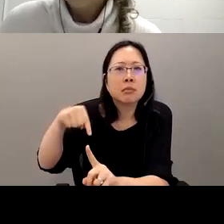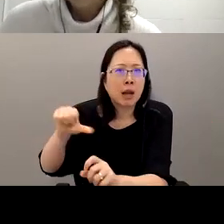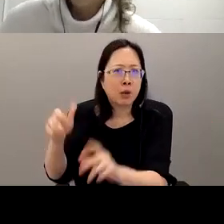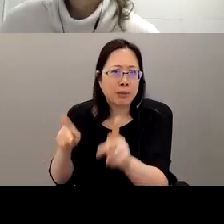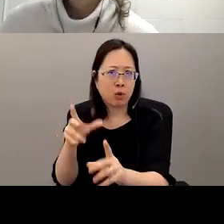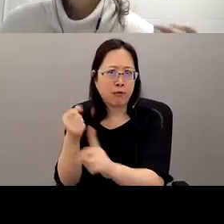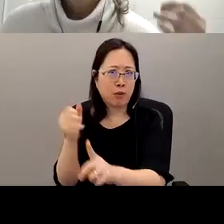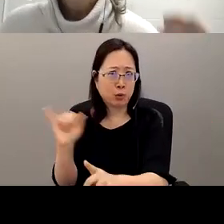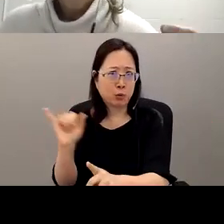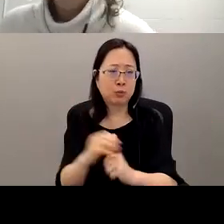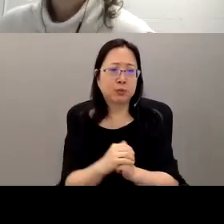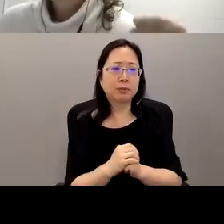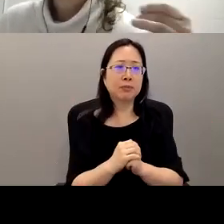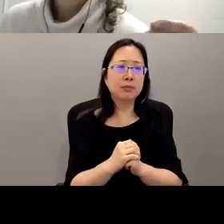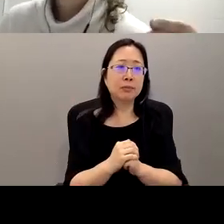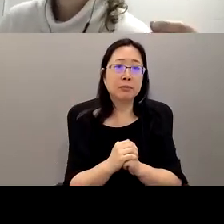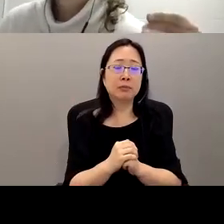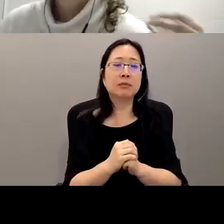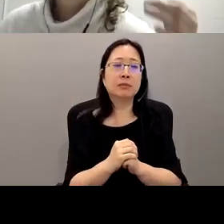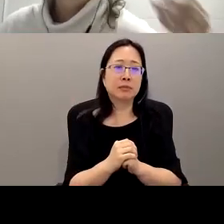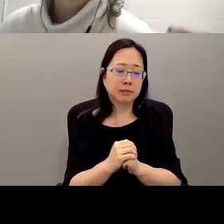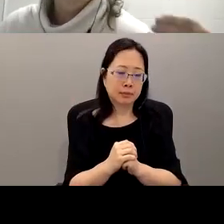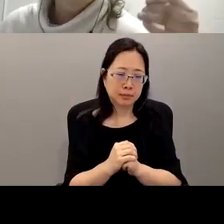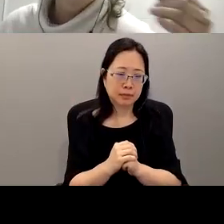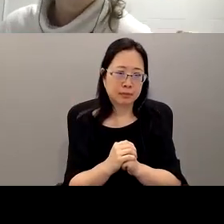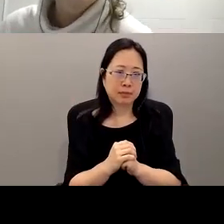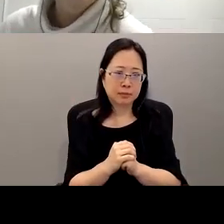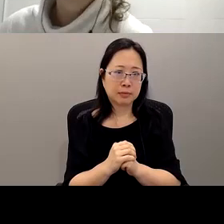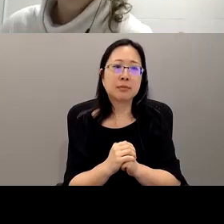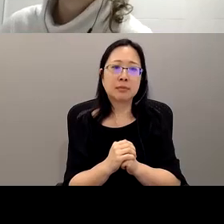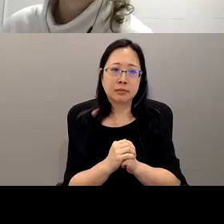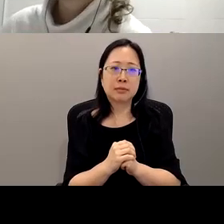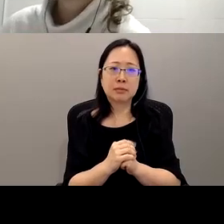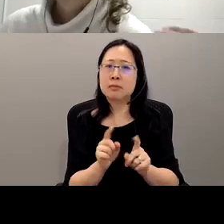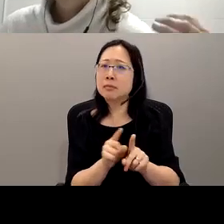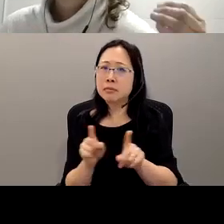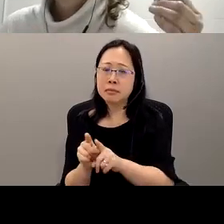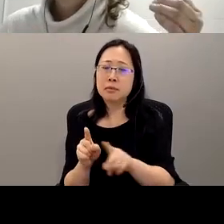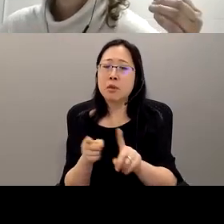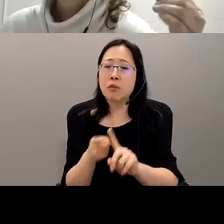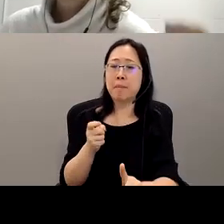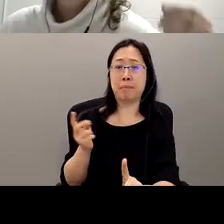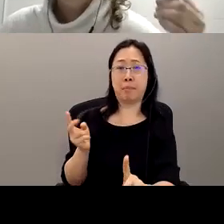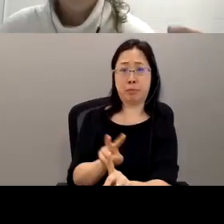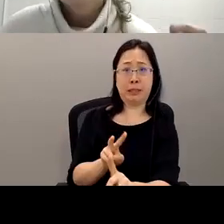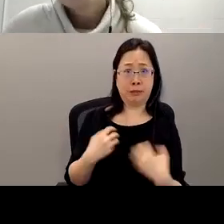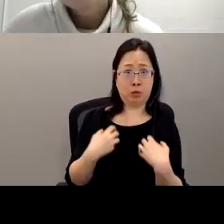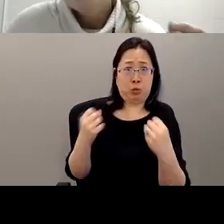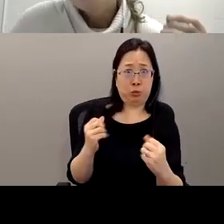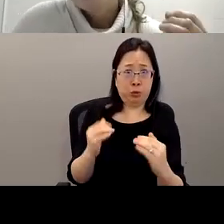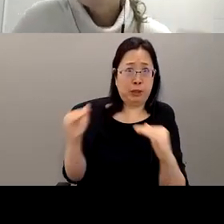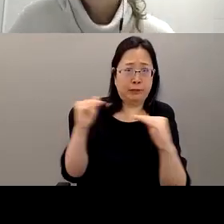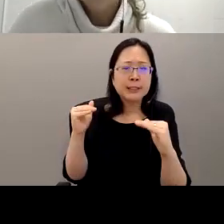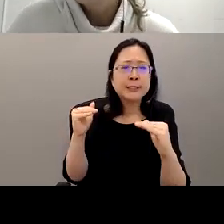What's really important is to elevate the importance in a restorative view of justice, the importance of